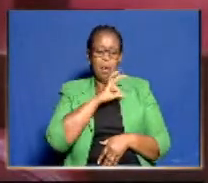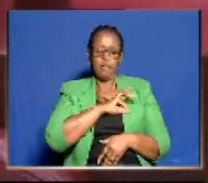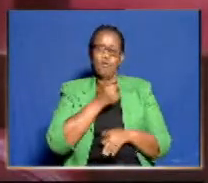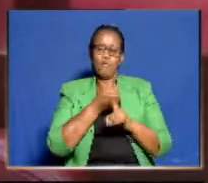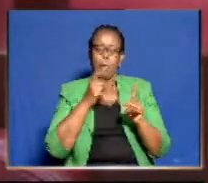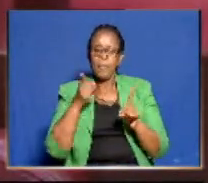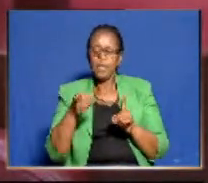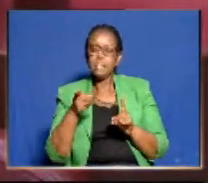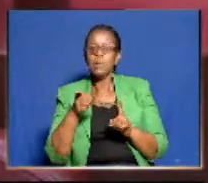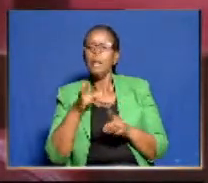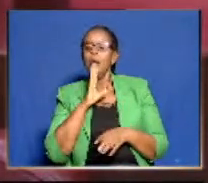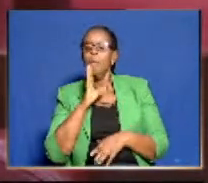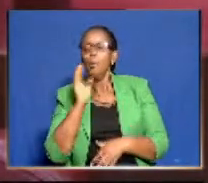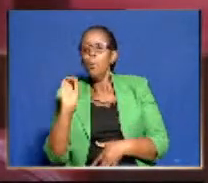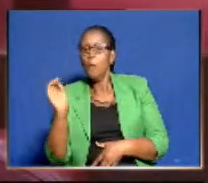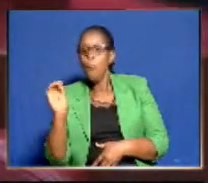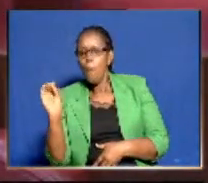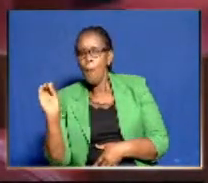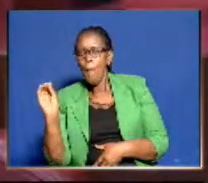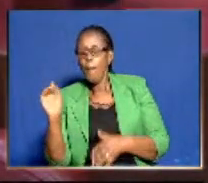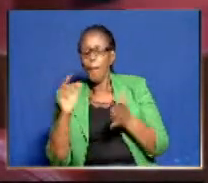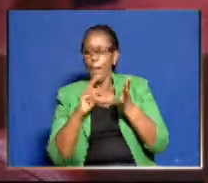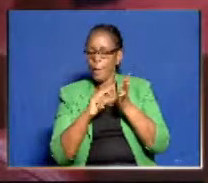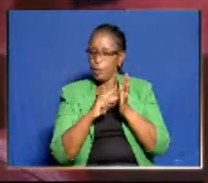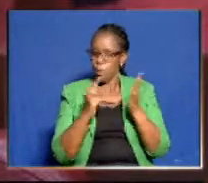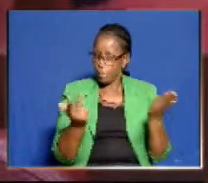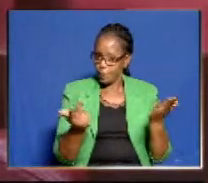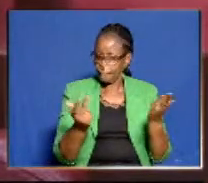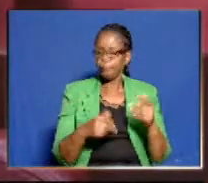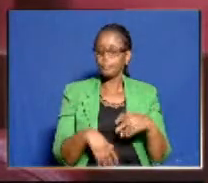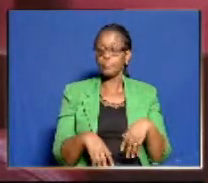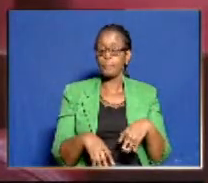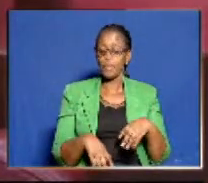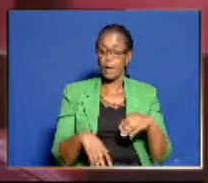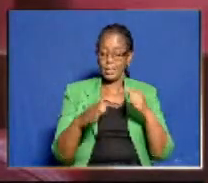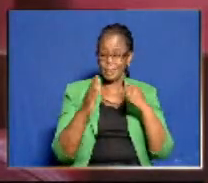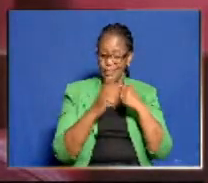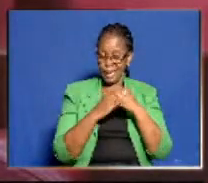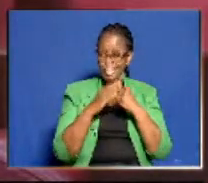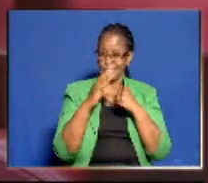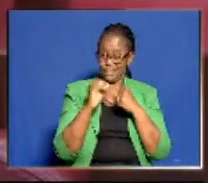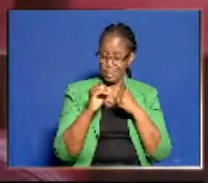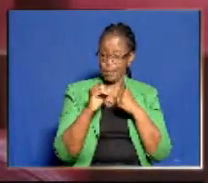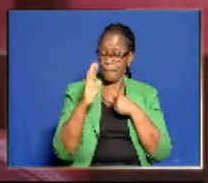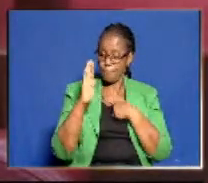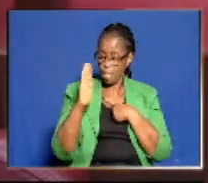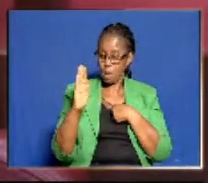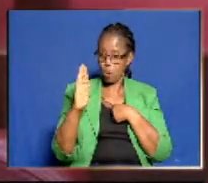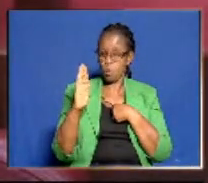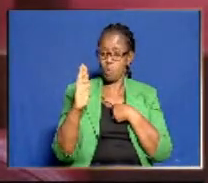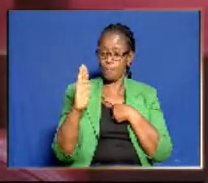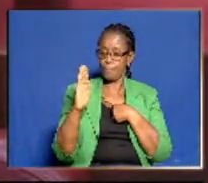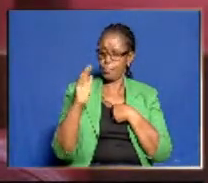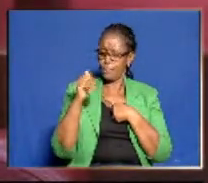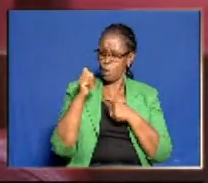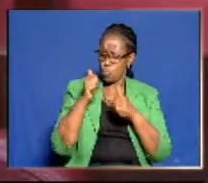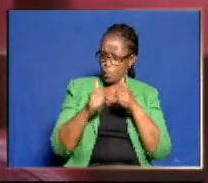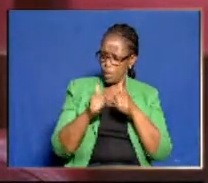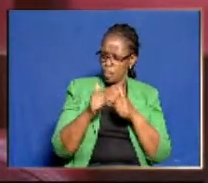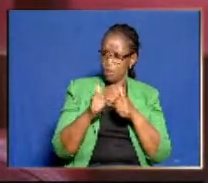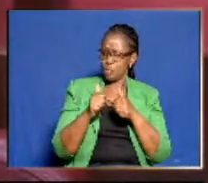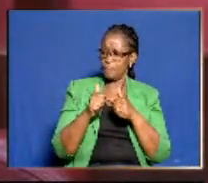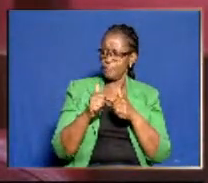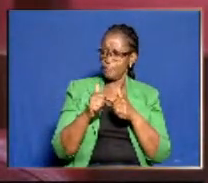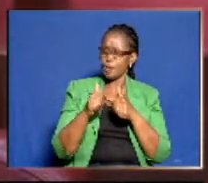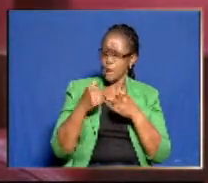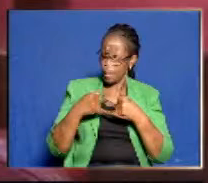bills, meaning that the 90 or so projects, 90 or so billion shillings that have gone into implementing